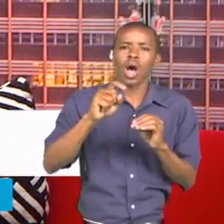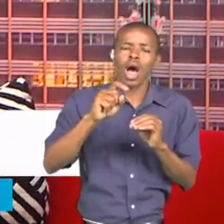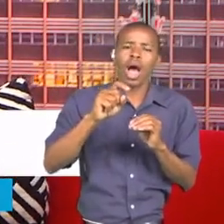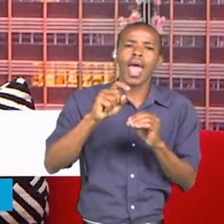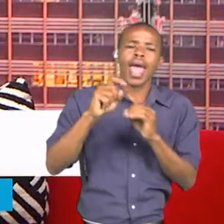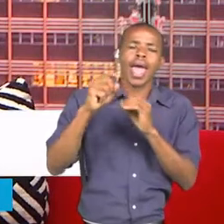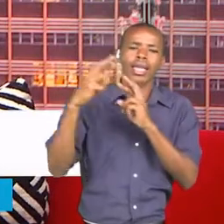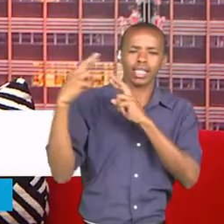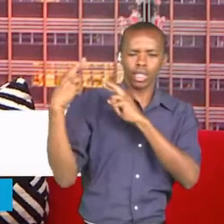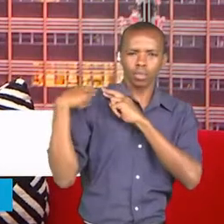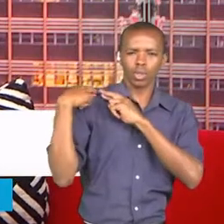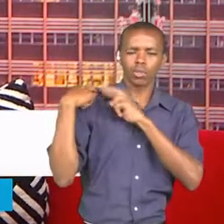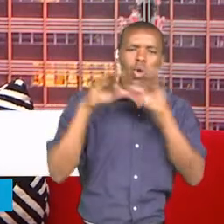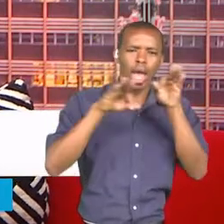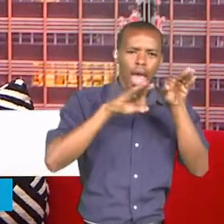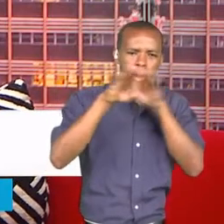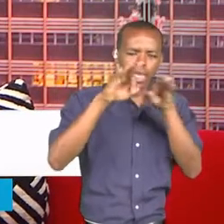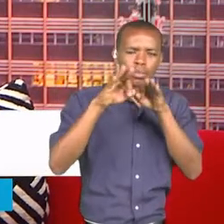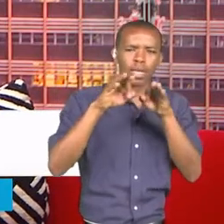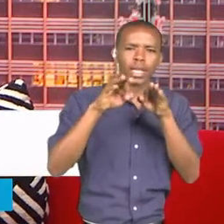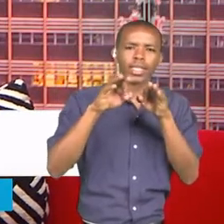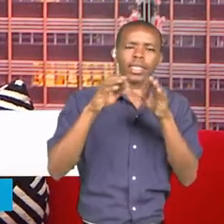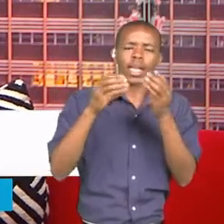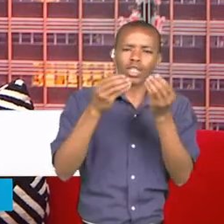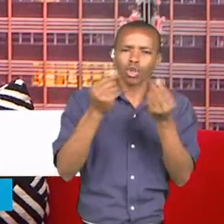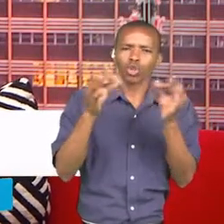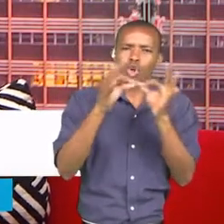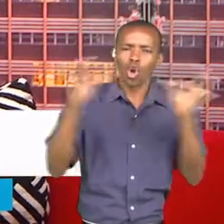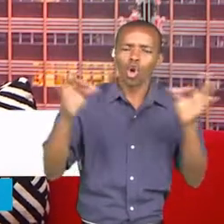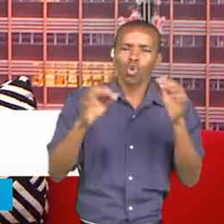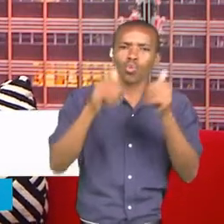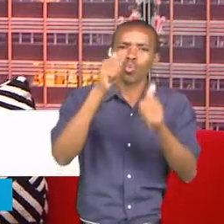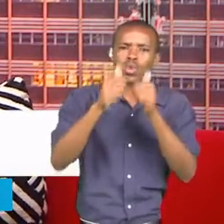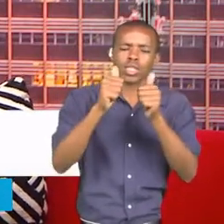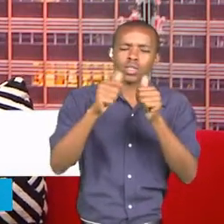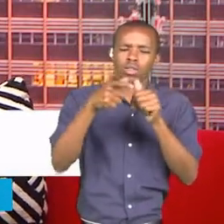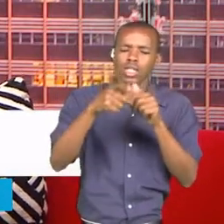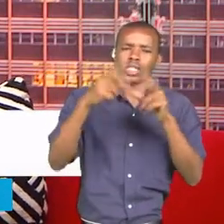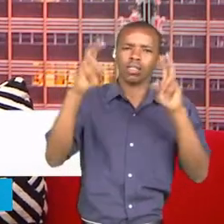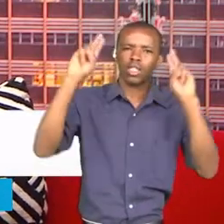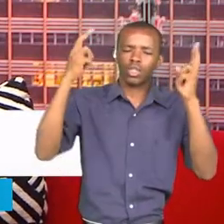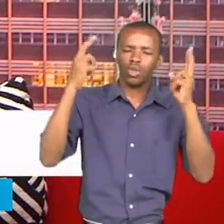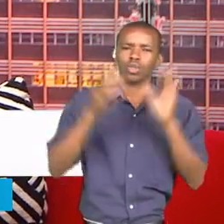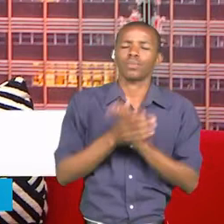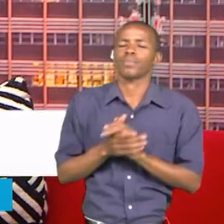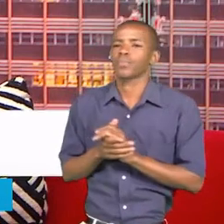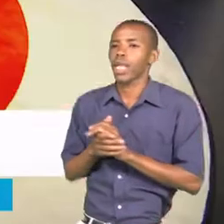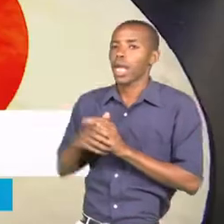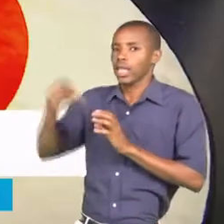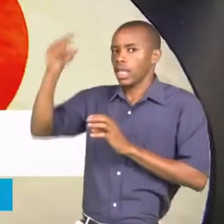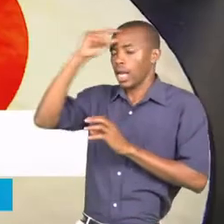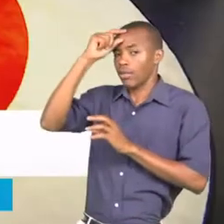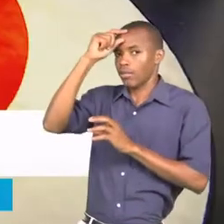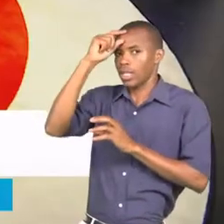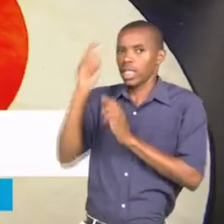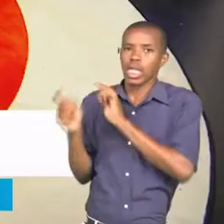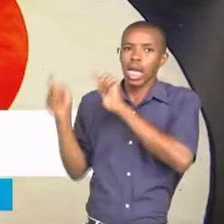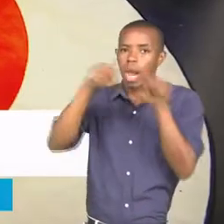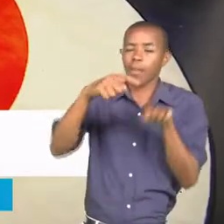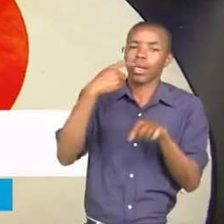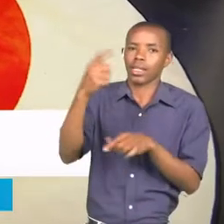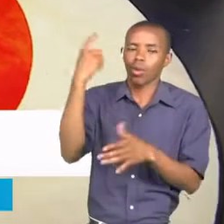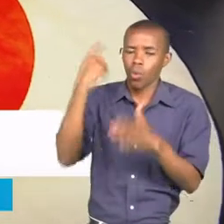to explain what are the long-term mitigations against these issues. Okay. Now, when the government actually comes out and